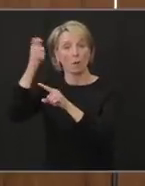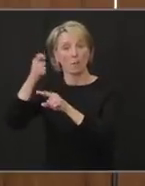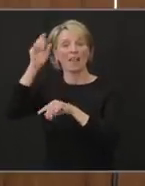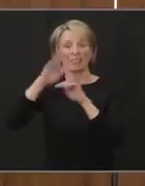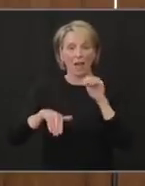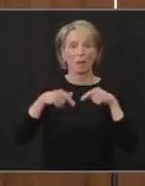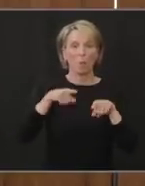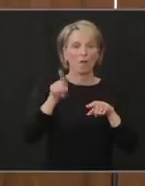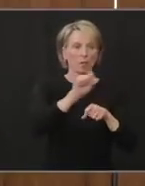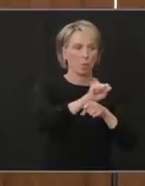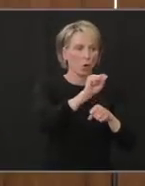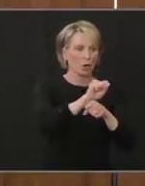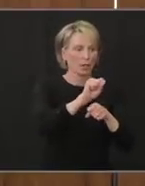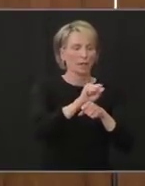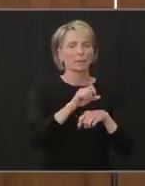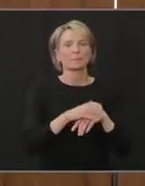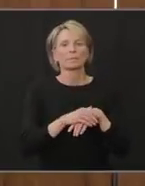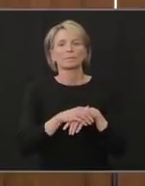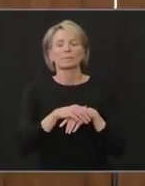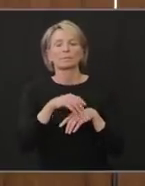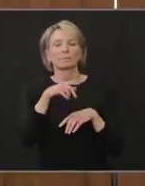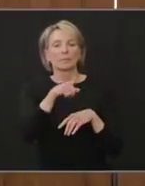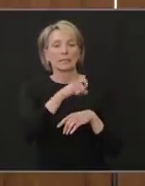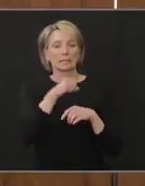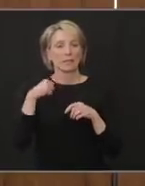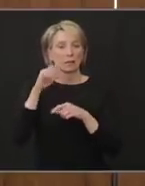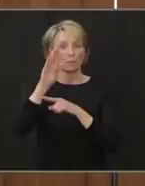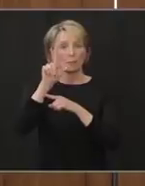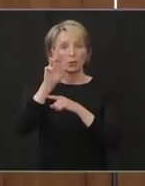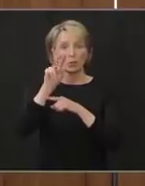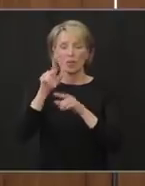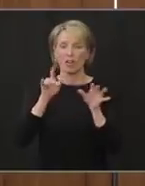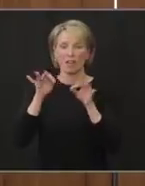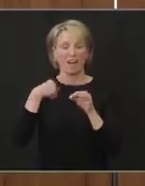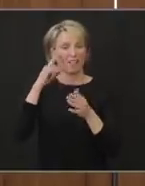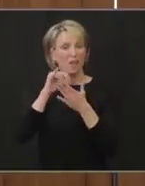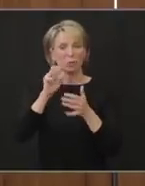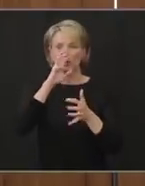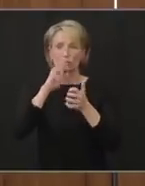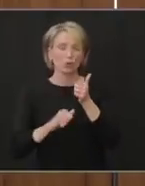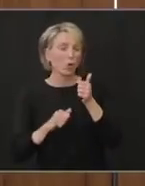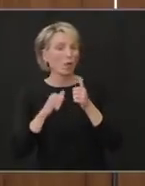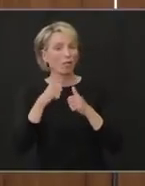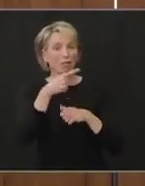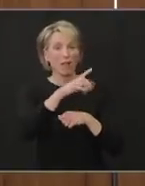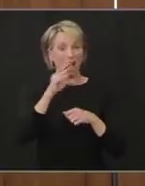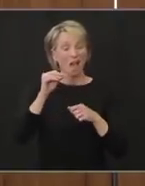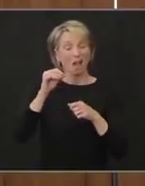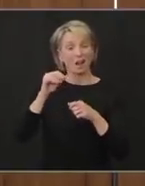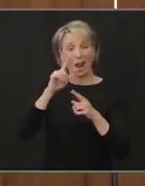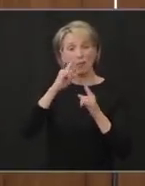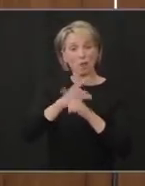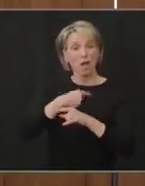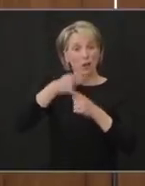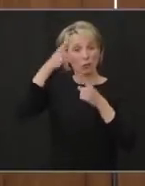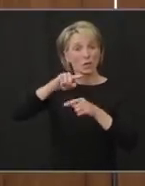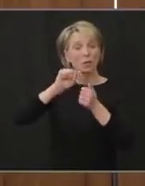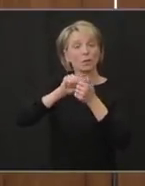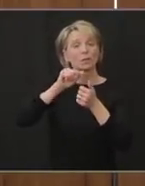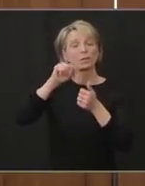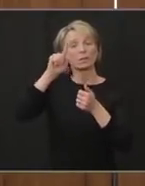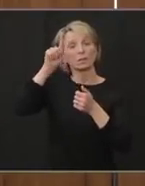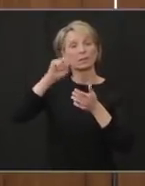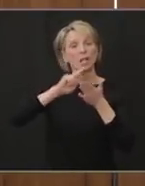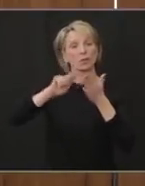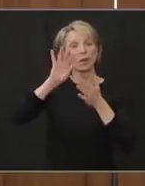was mean-spirited and cruel, and ironically, I agree with the Secretary of the Treasury, who was asked about it at the